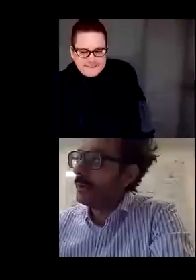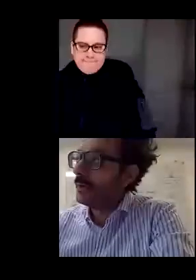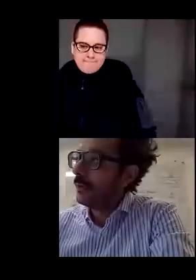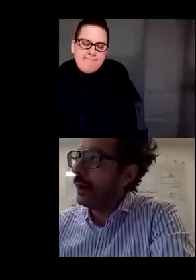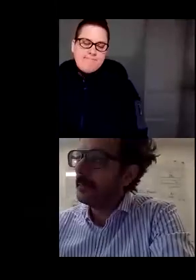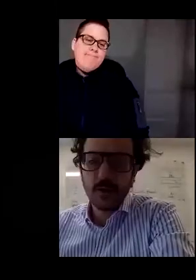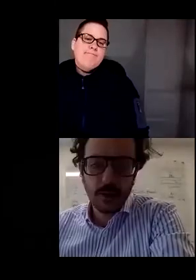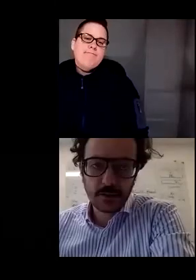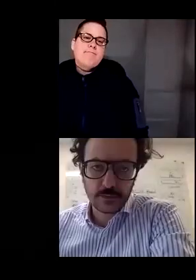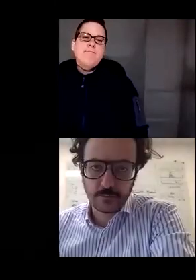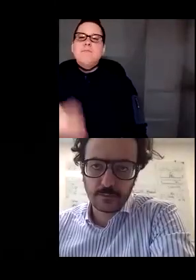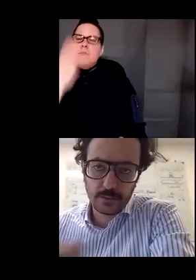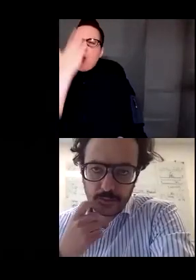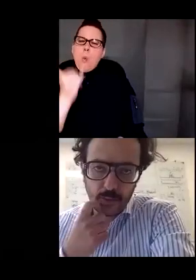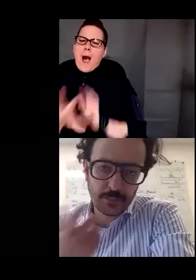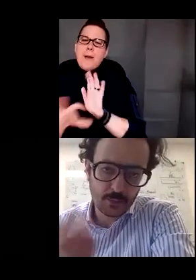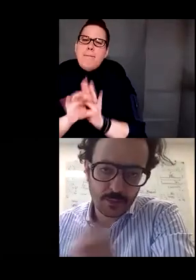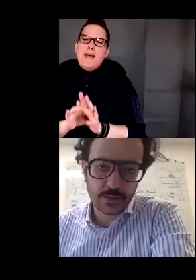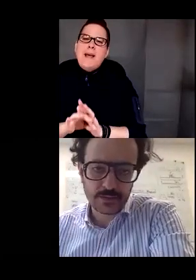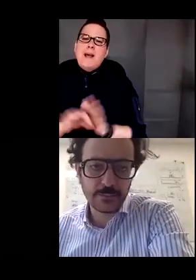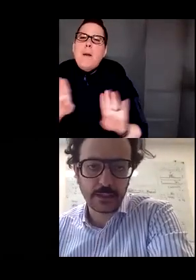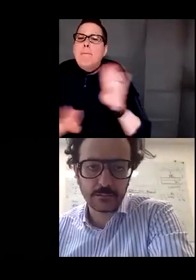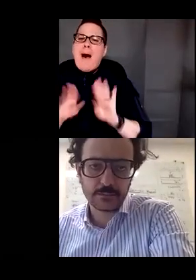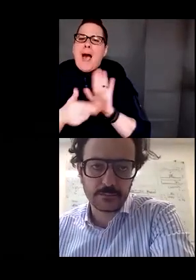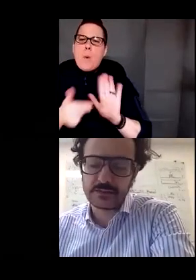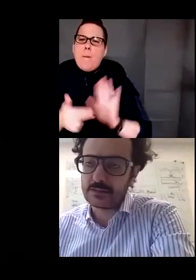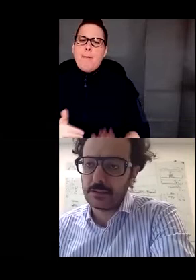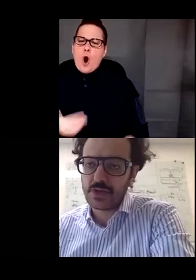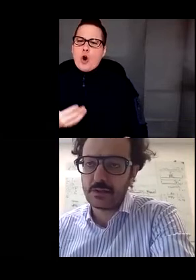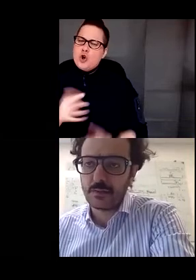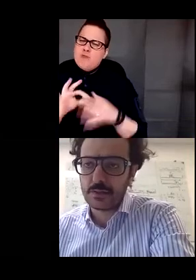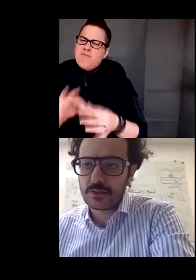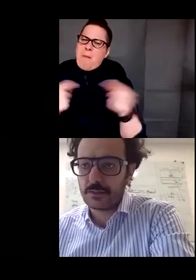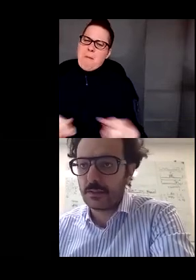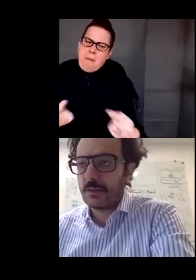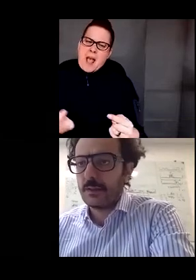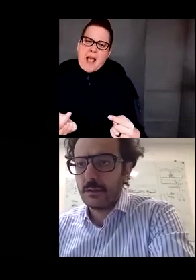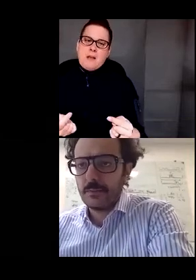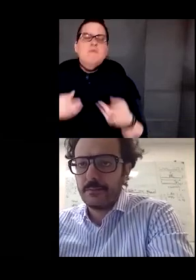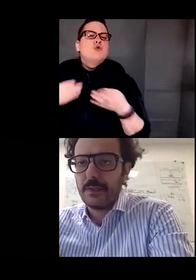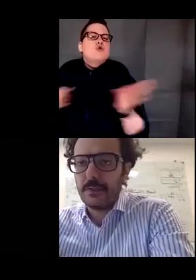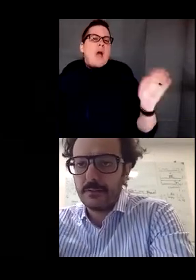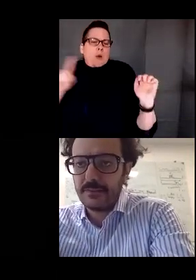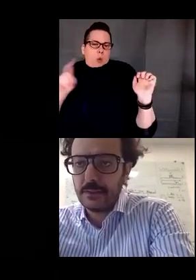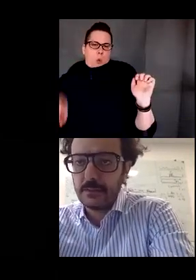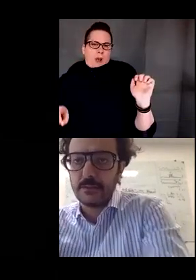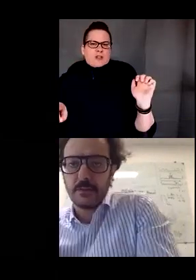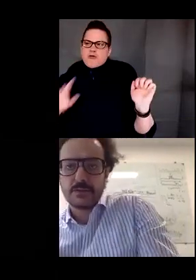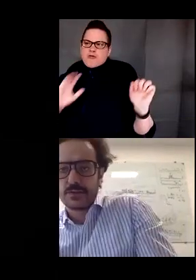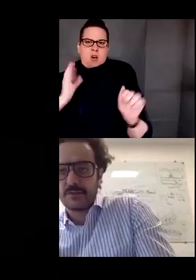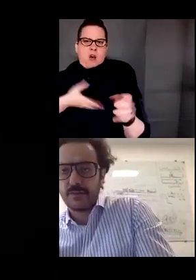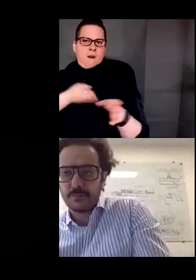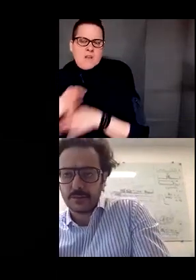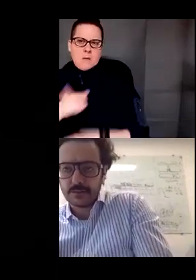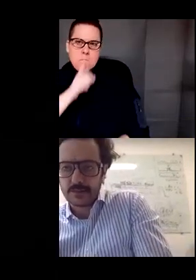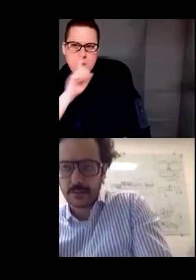So why biomarkers and why biomarkers in pain? But this is a general question in the field, not